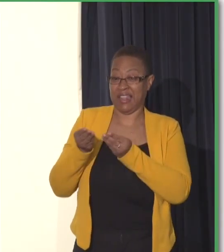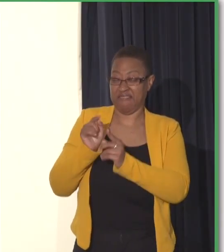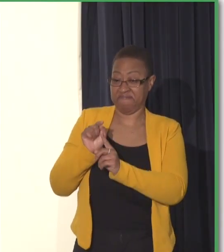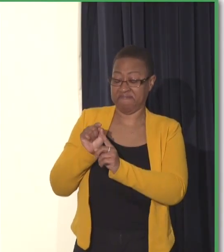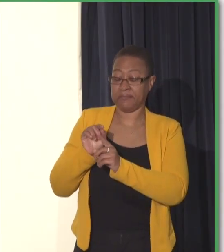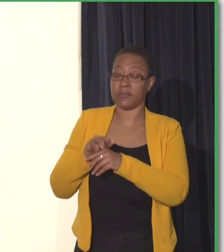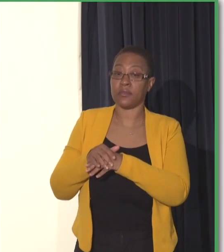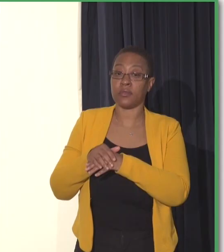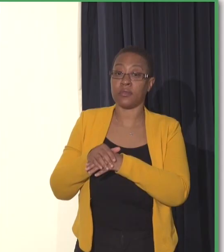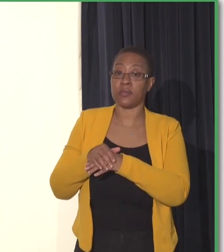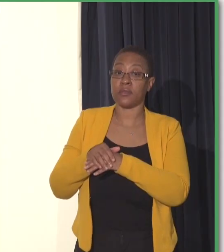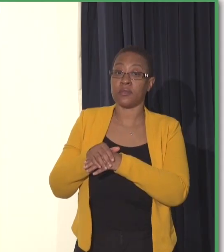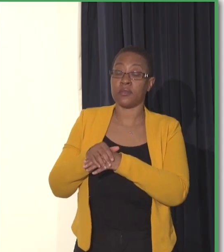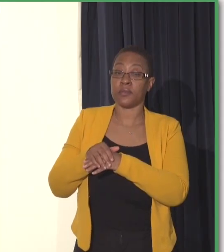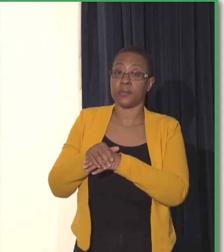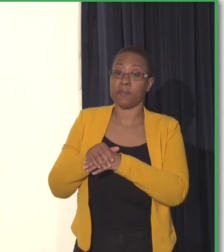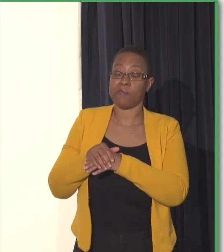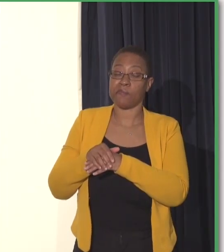you're